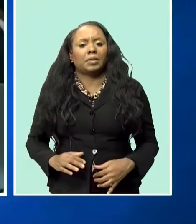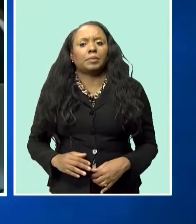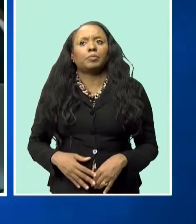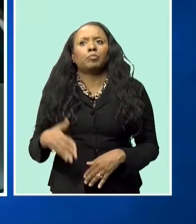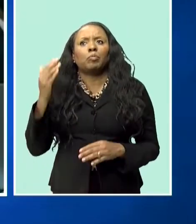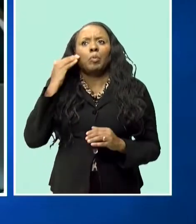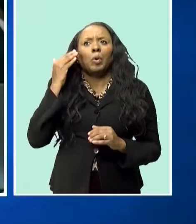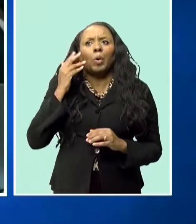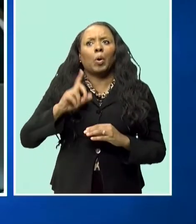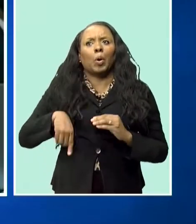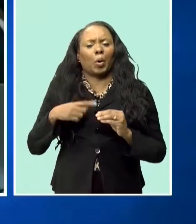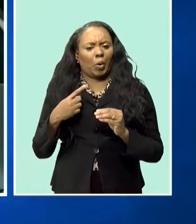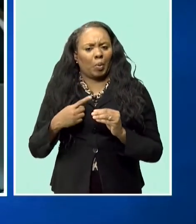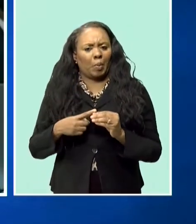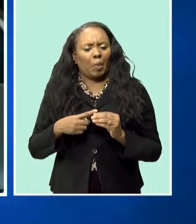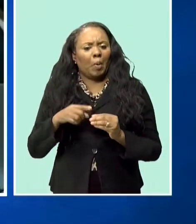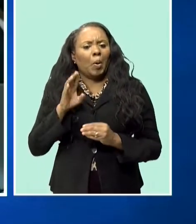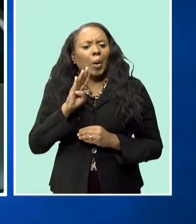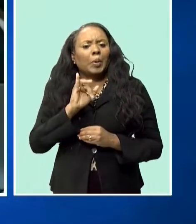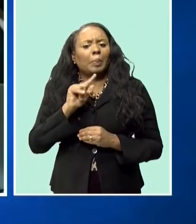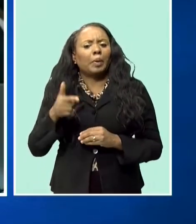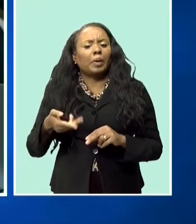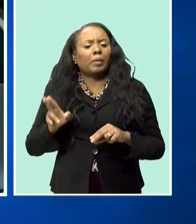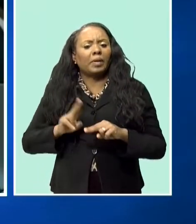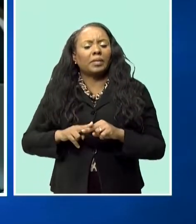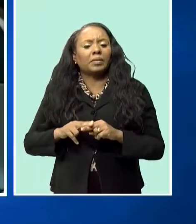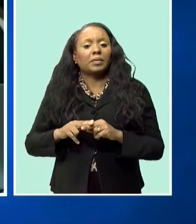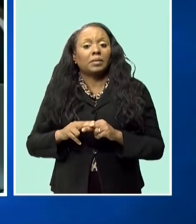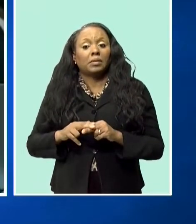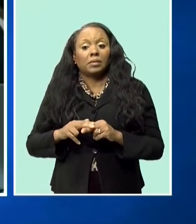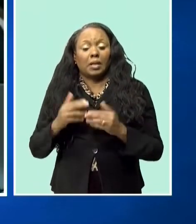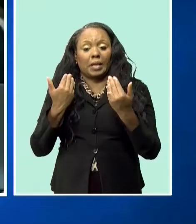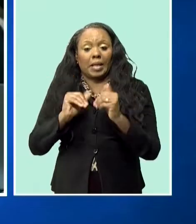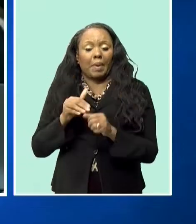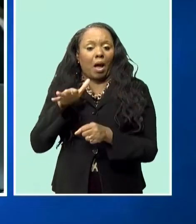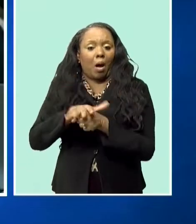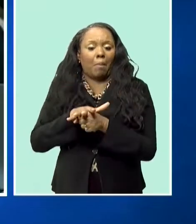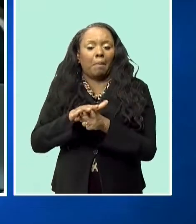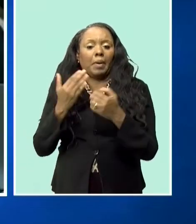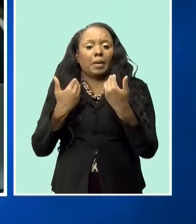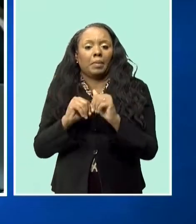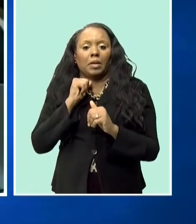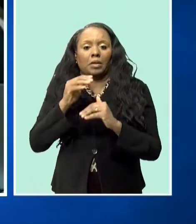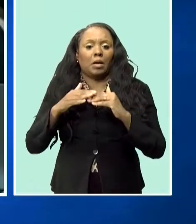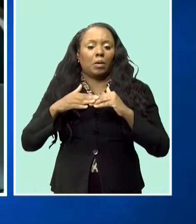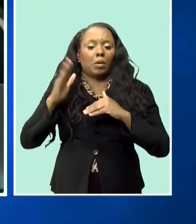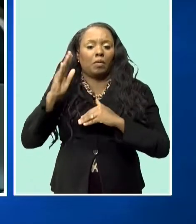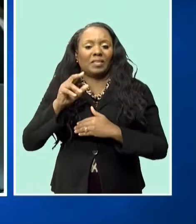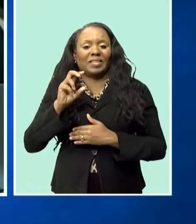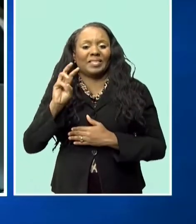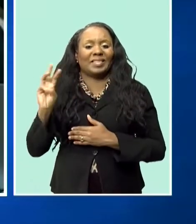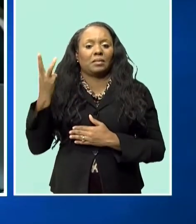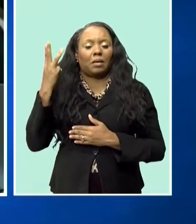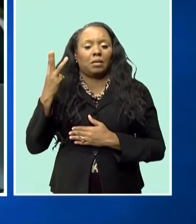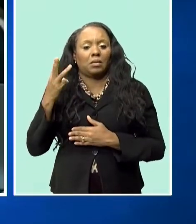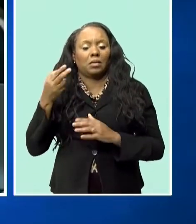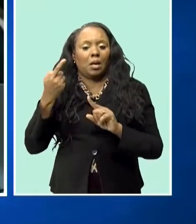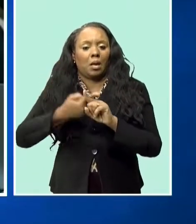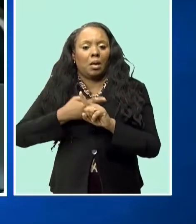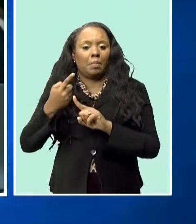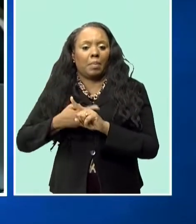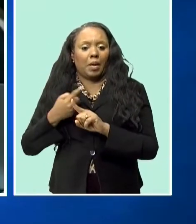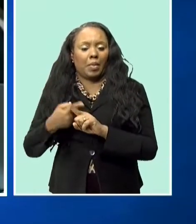within the domestic tariff, bill increases have been capped not to exceed $6 per month for customers with such